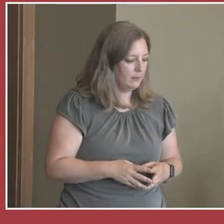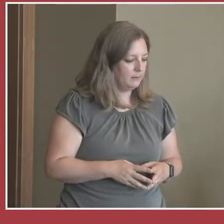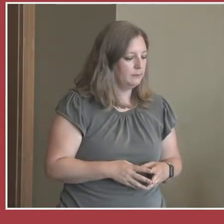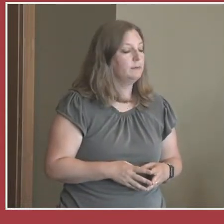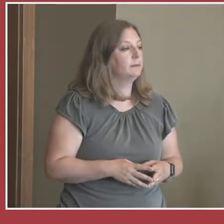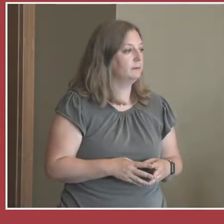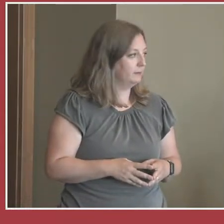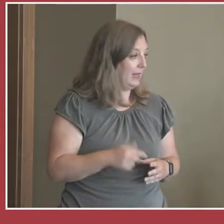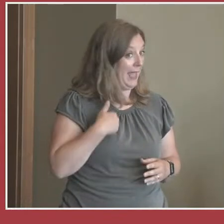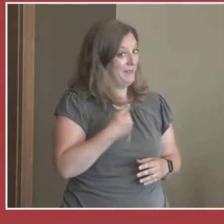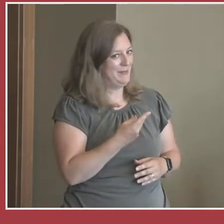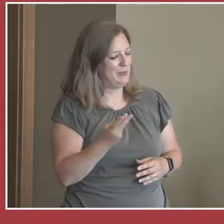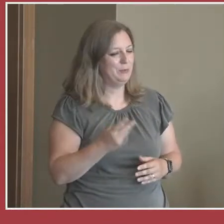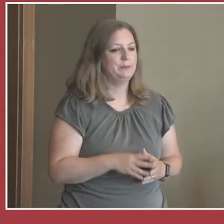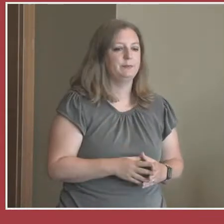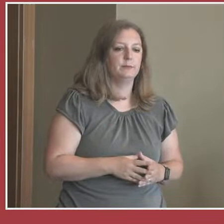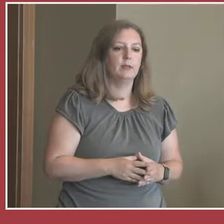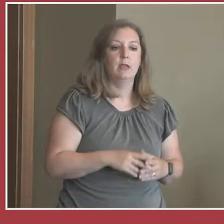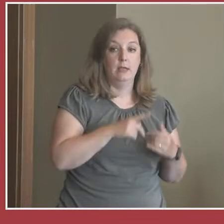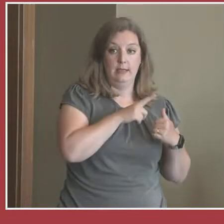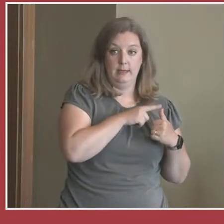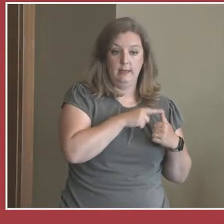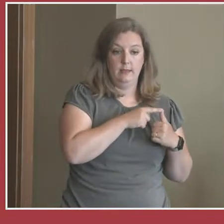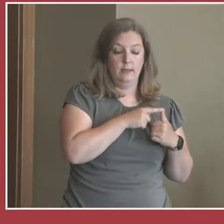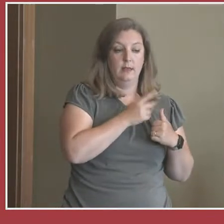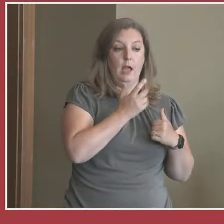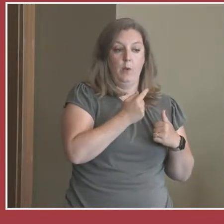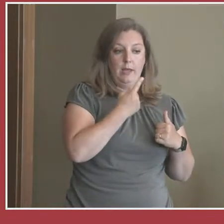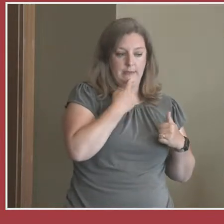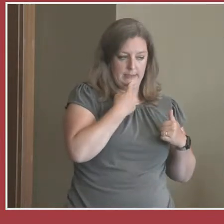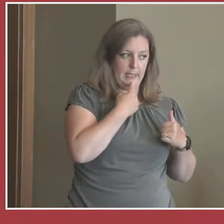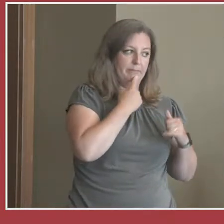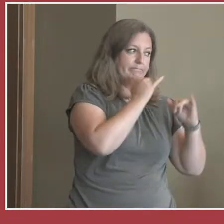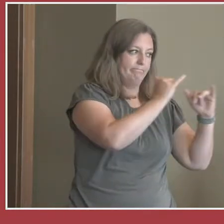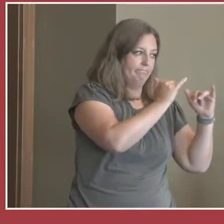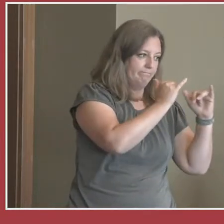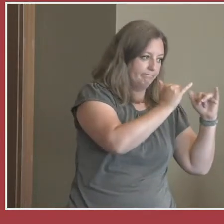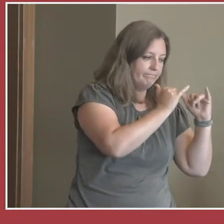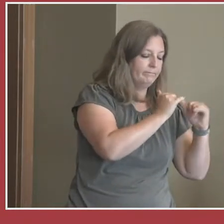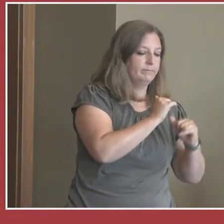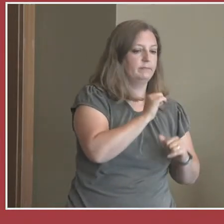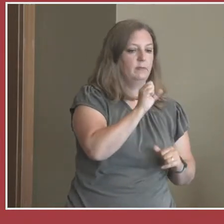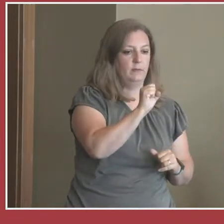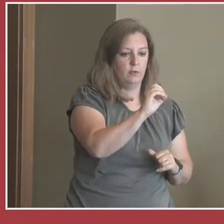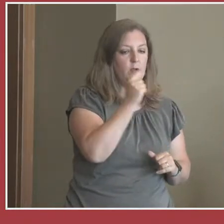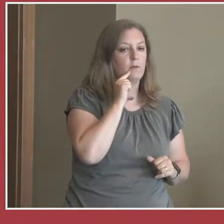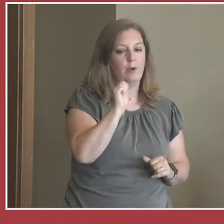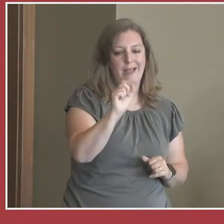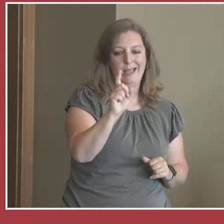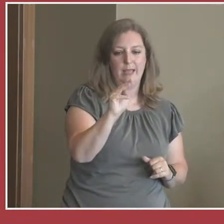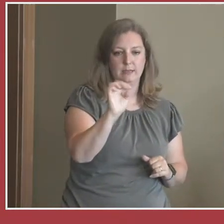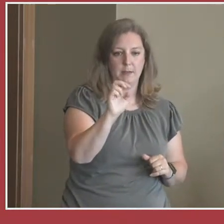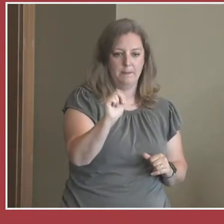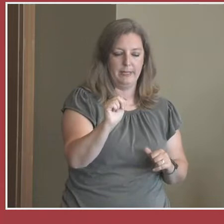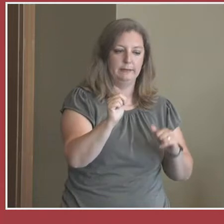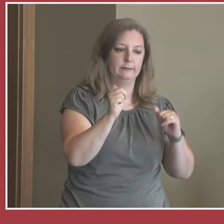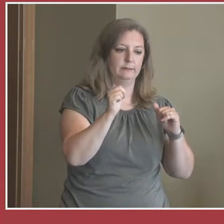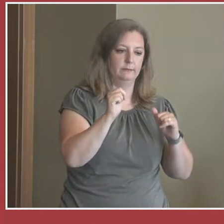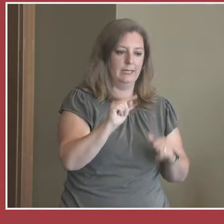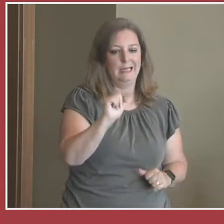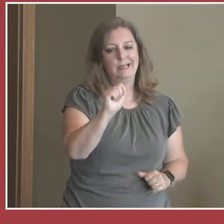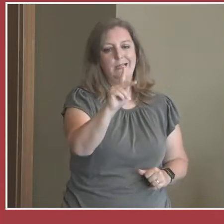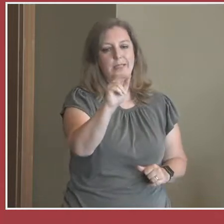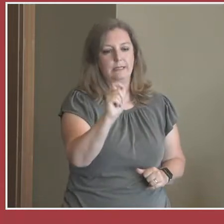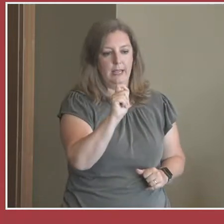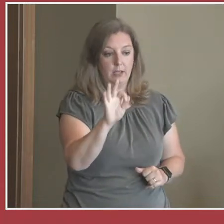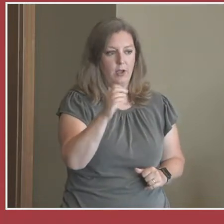All right, I have a couple. First, I want to echo what Director Olson said about the admin kickoff. It was fantastic for the